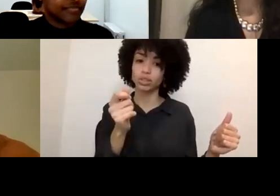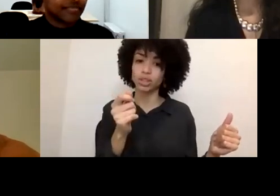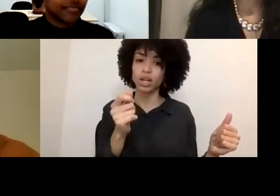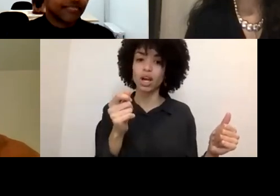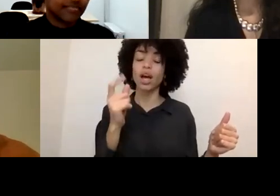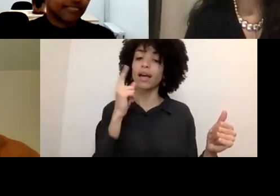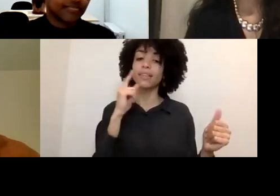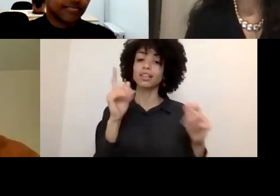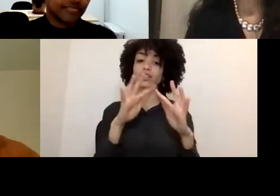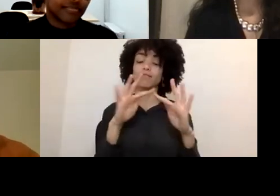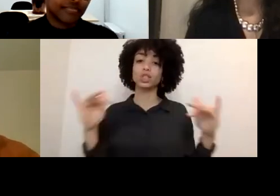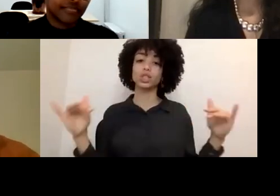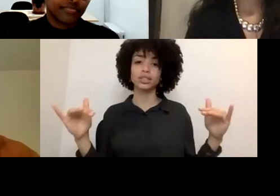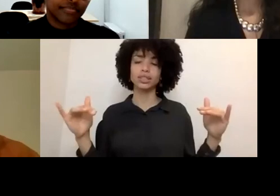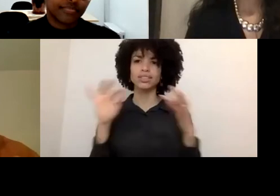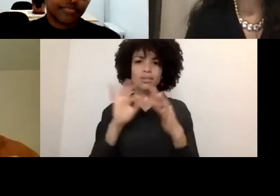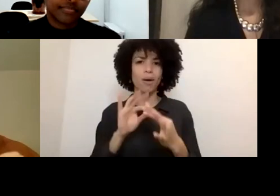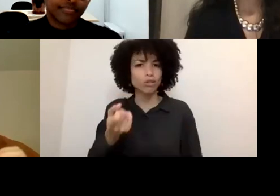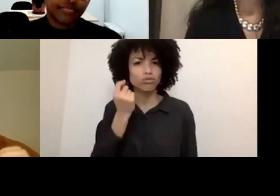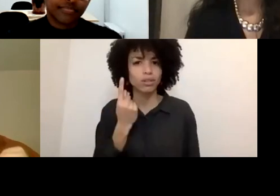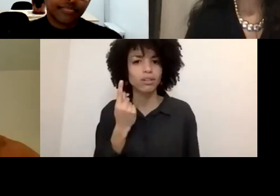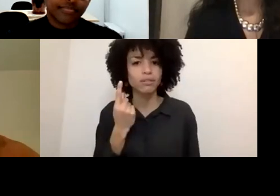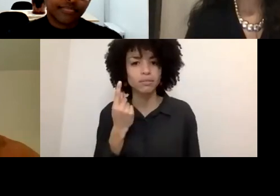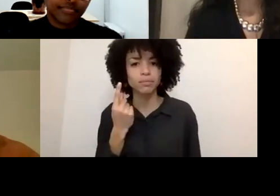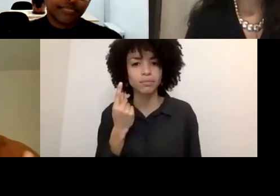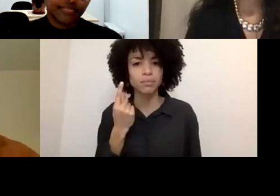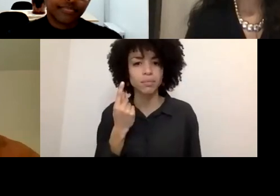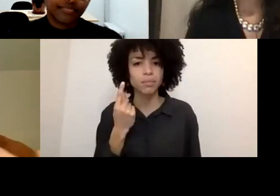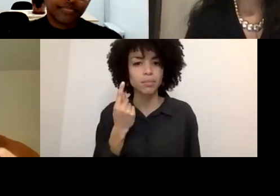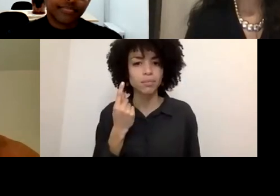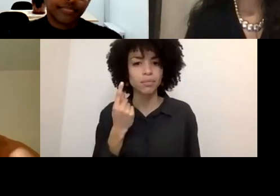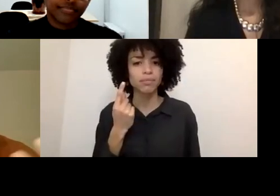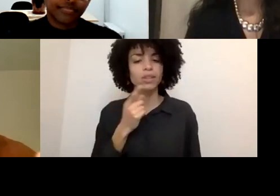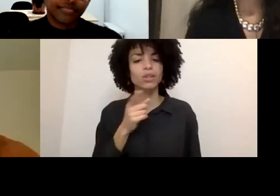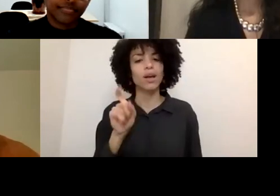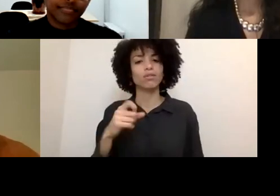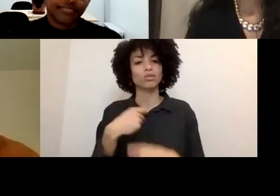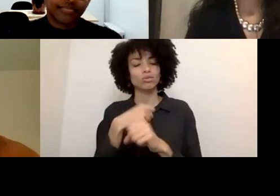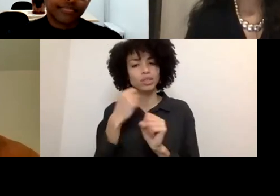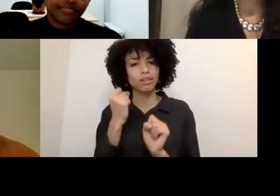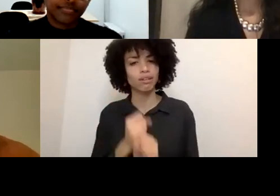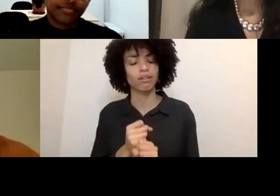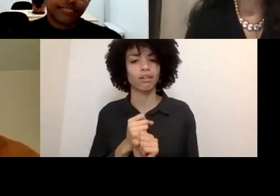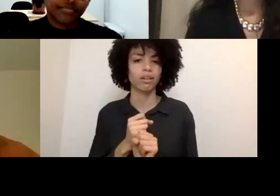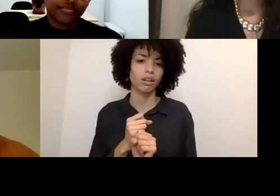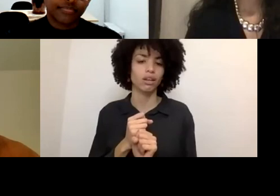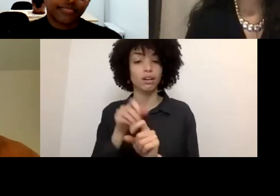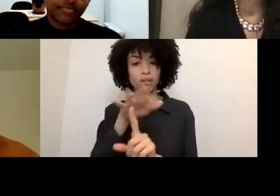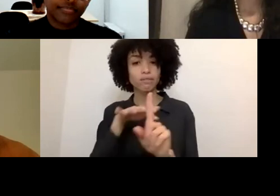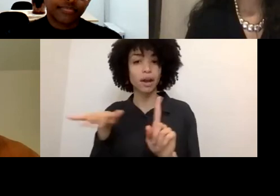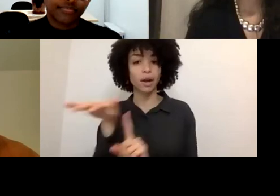of understanding. It's really, you need to create a circumstance, create an environment